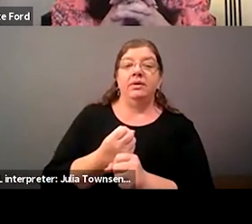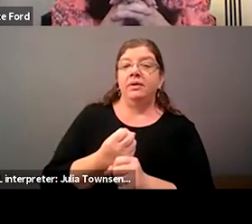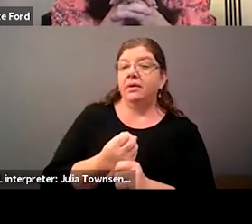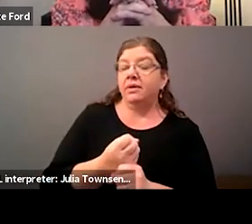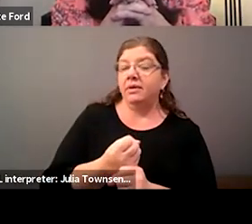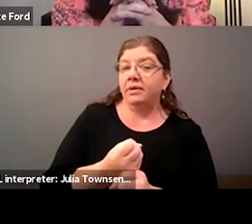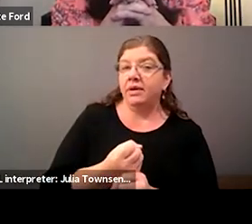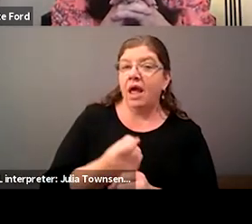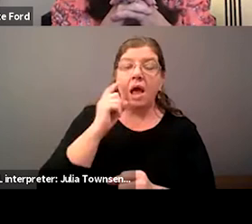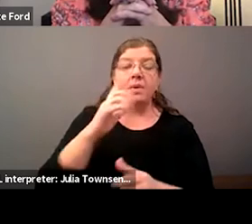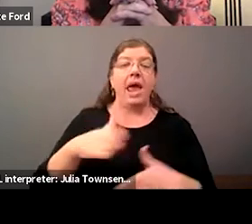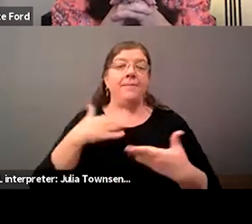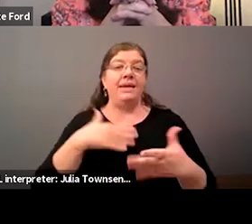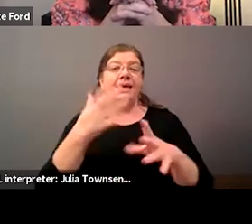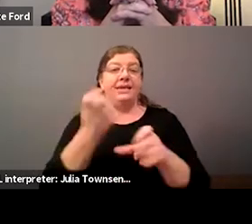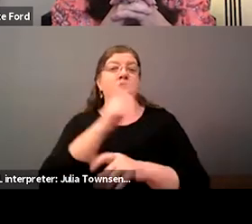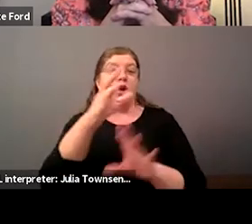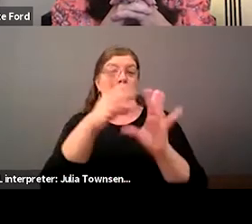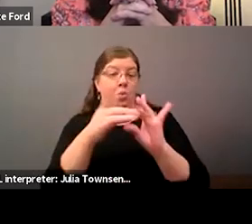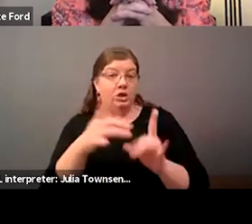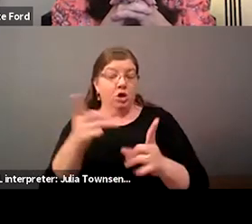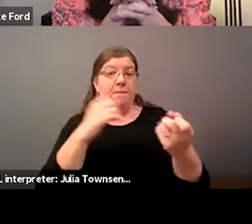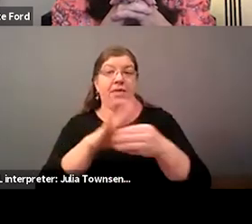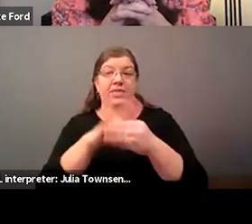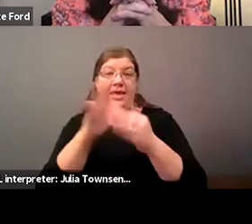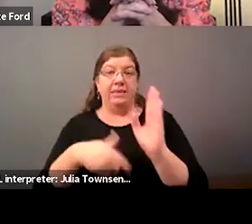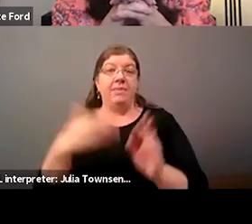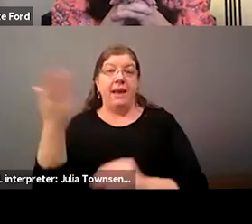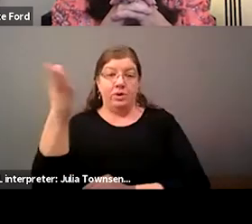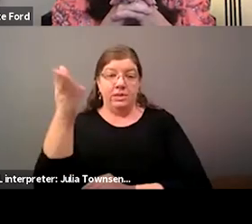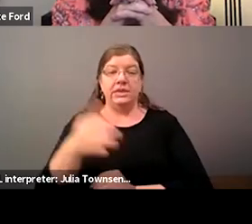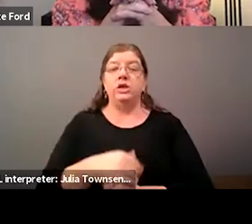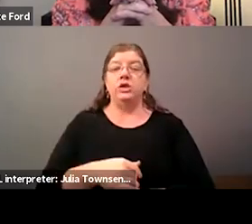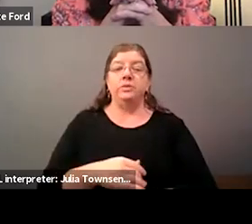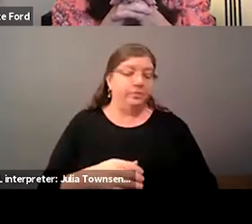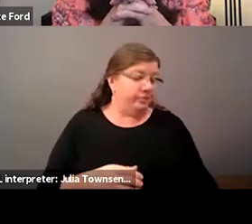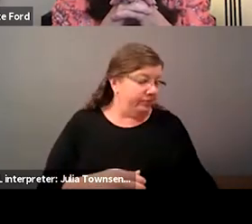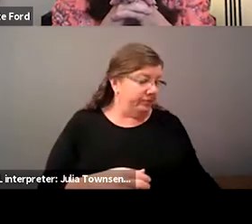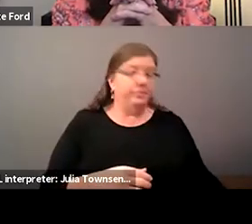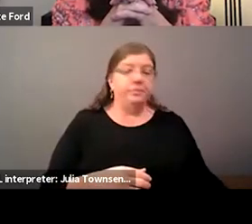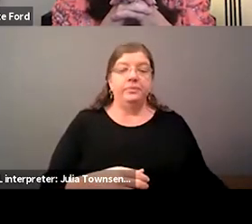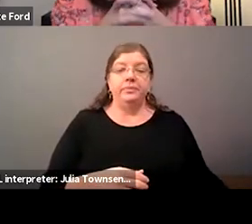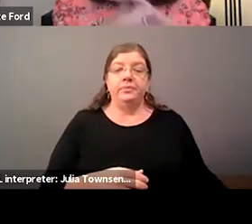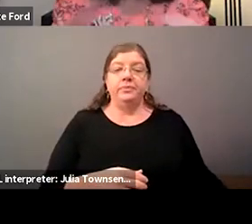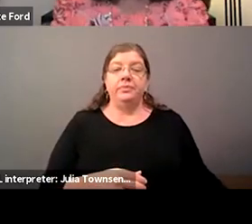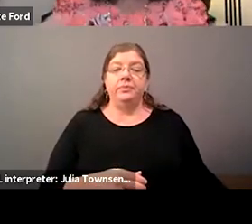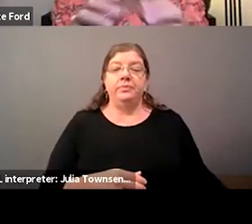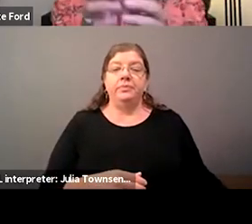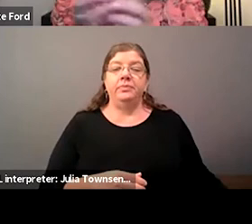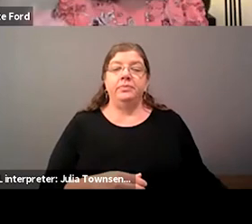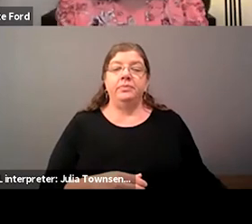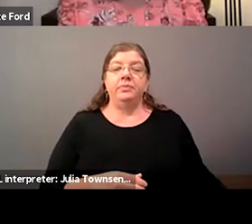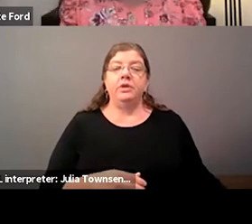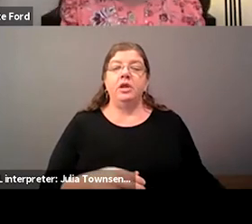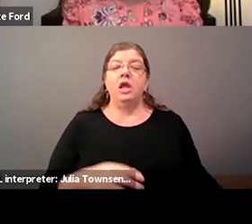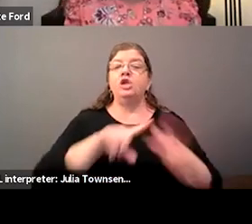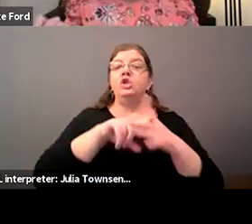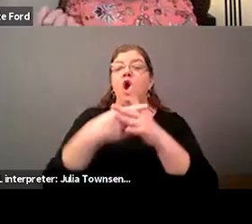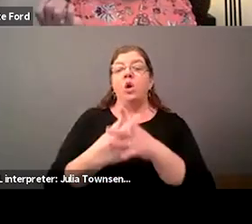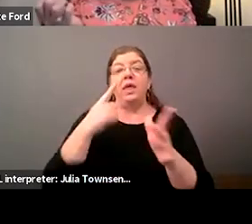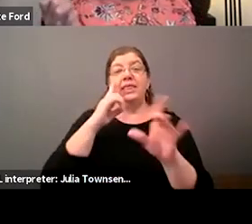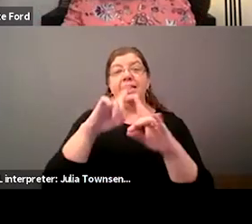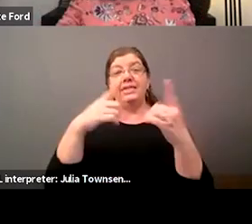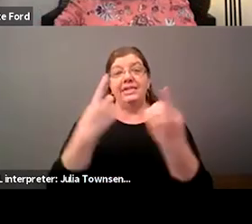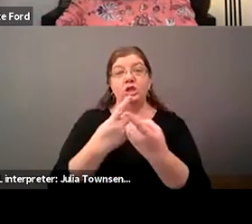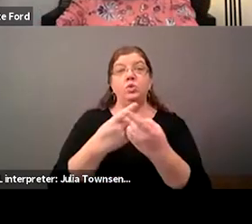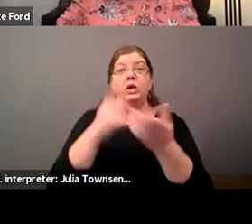comments uh at the end of my presentation i'll start with the district's audit uh for the financial statements as of